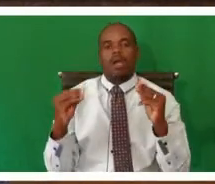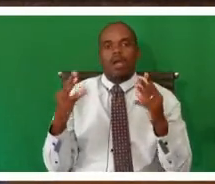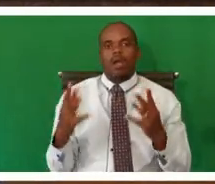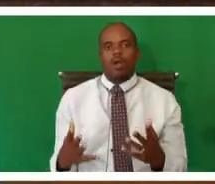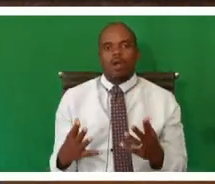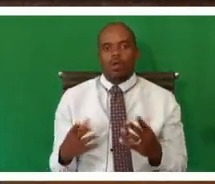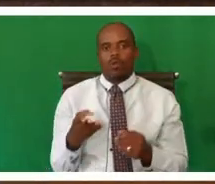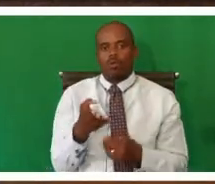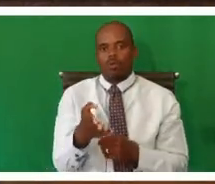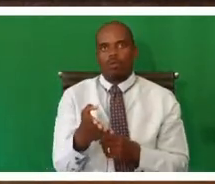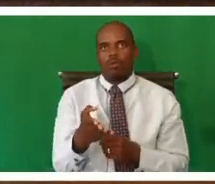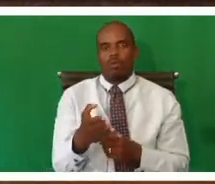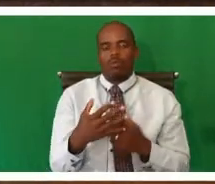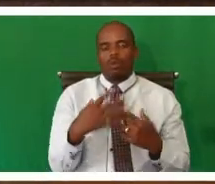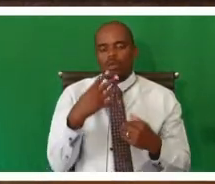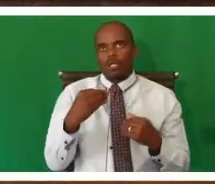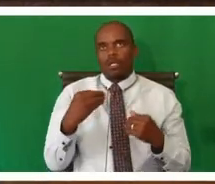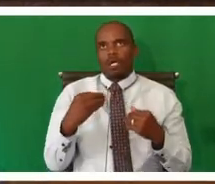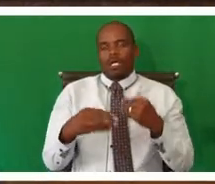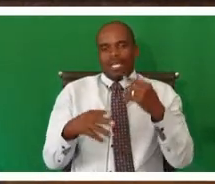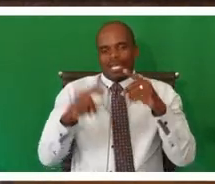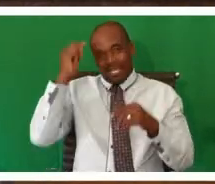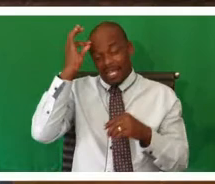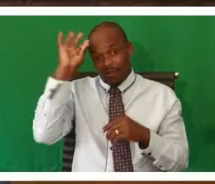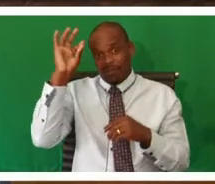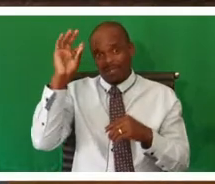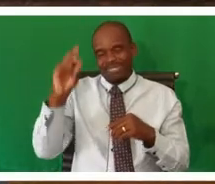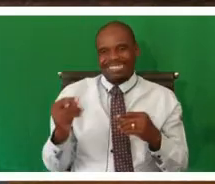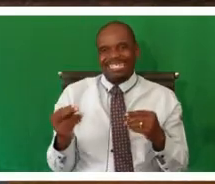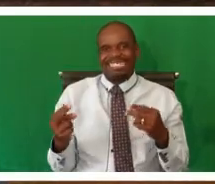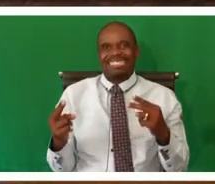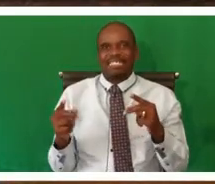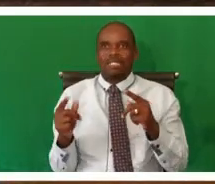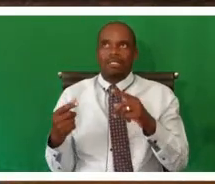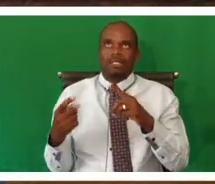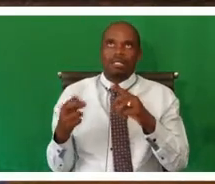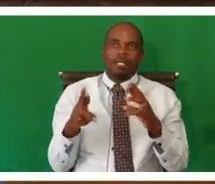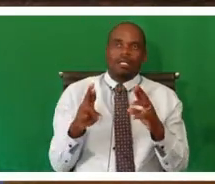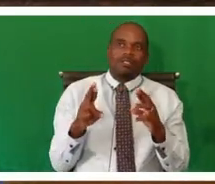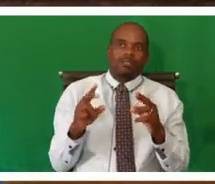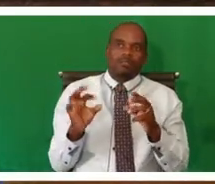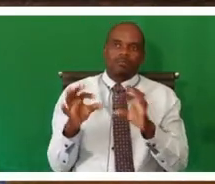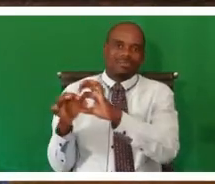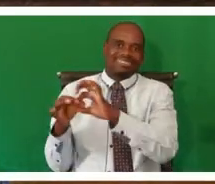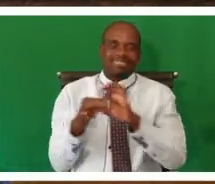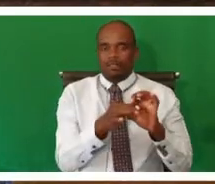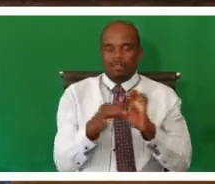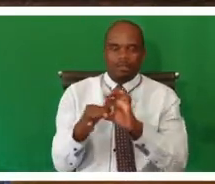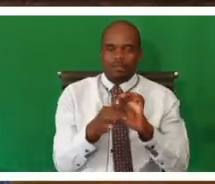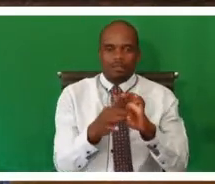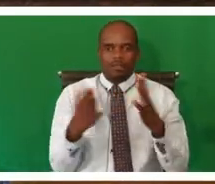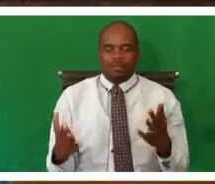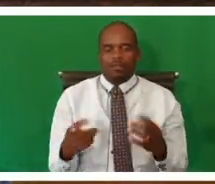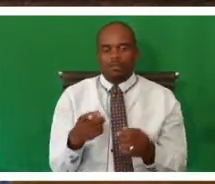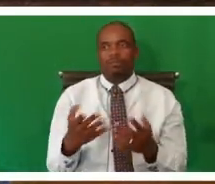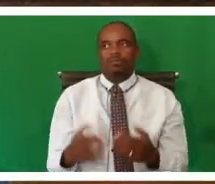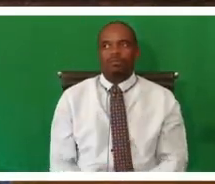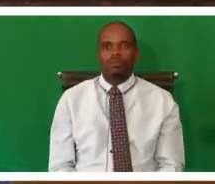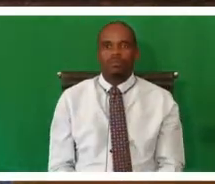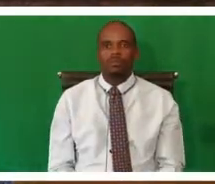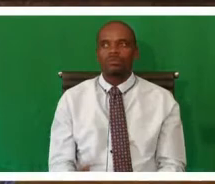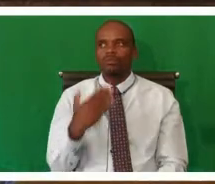of intergovernmental relations to ensure the success of these initiatives. Please,